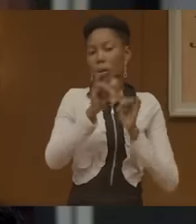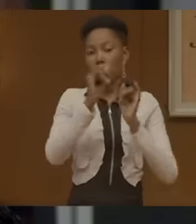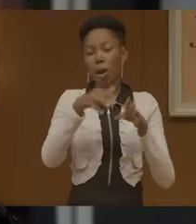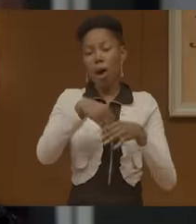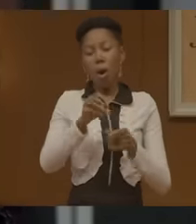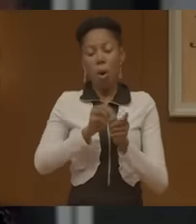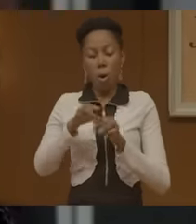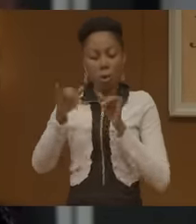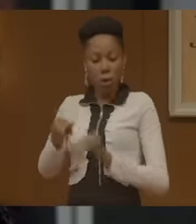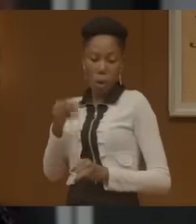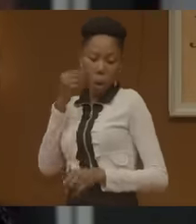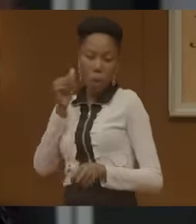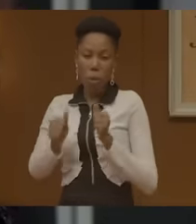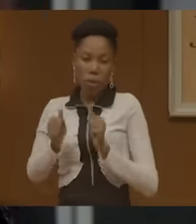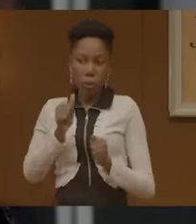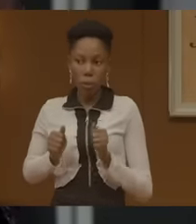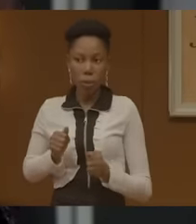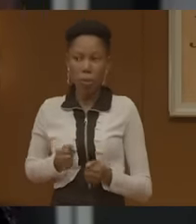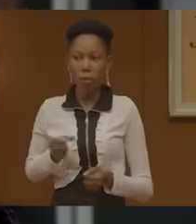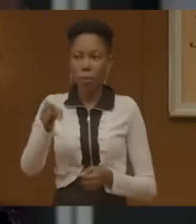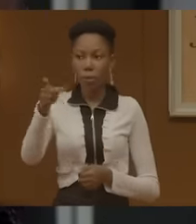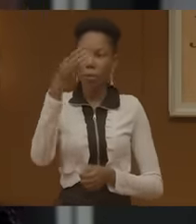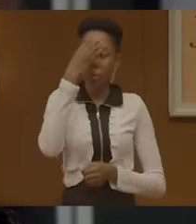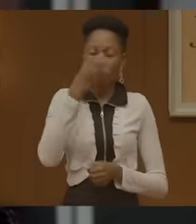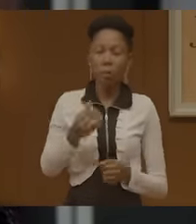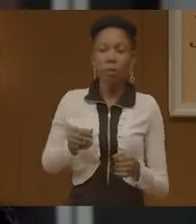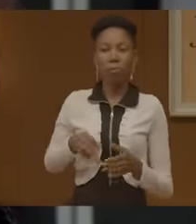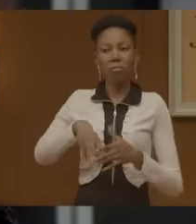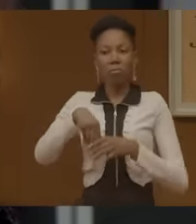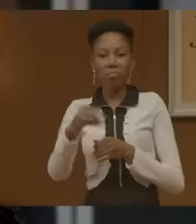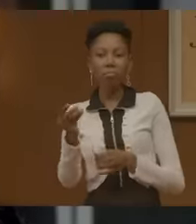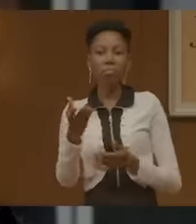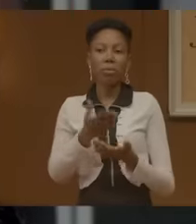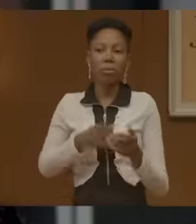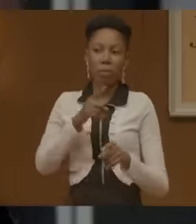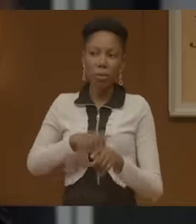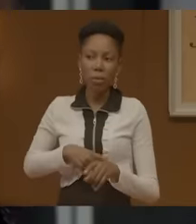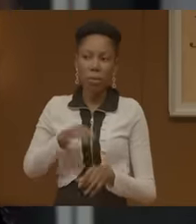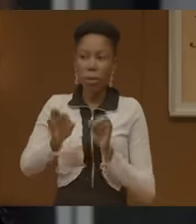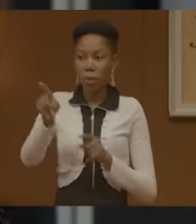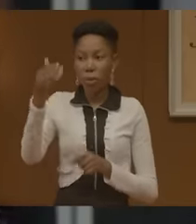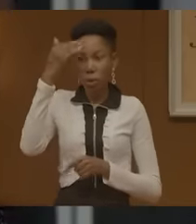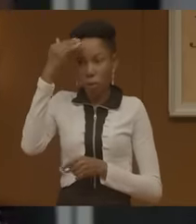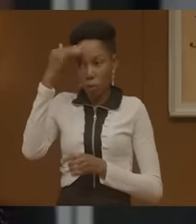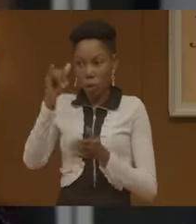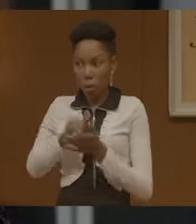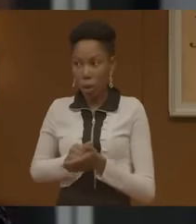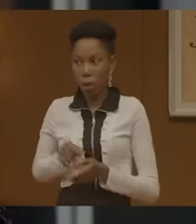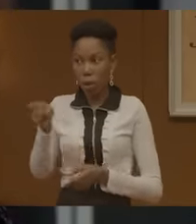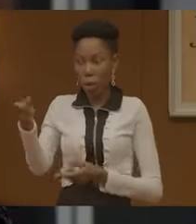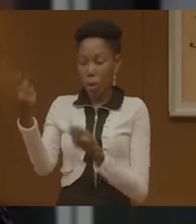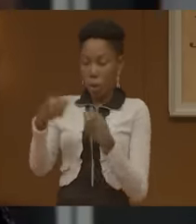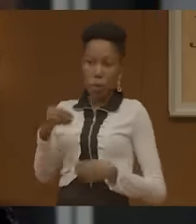his house. So all these things have been sleeping around since all this. Sometimes if I know that he's coming home, I will ask the